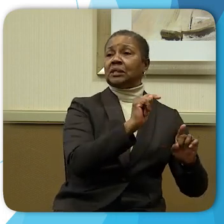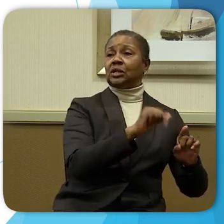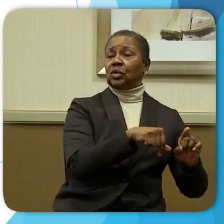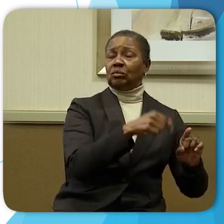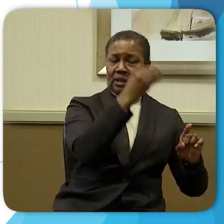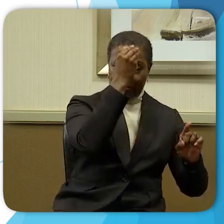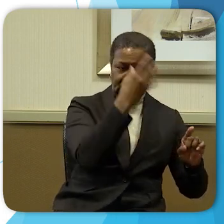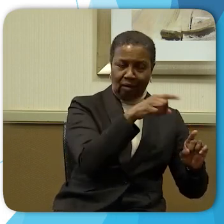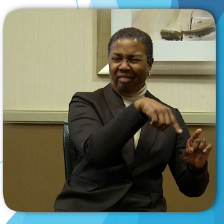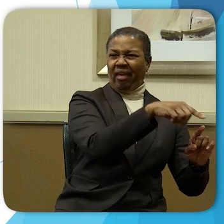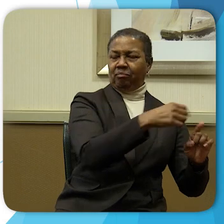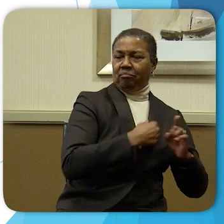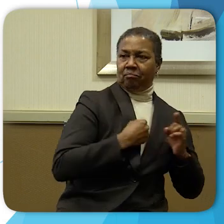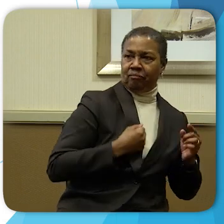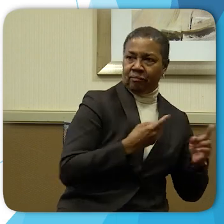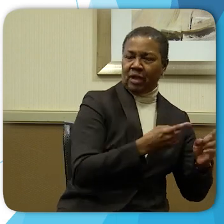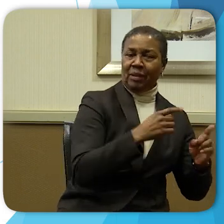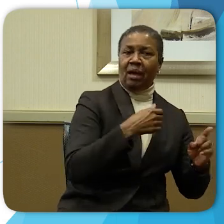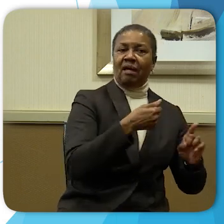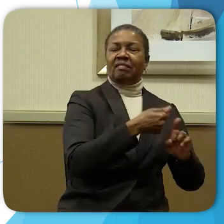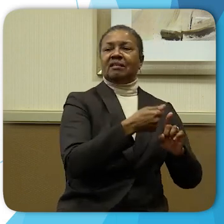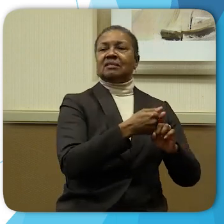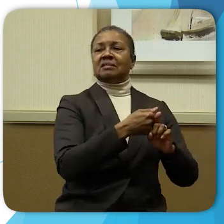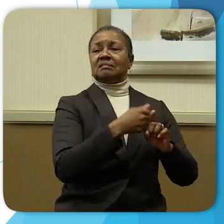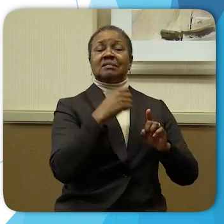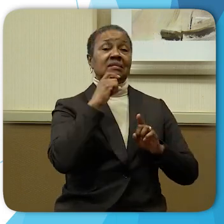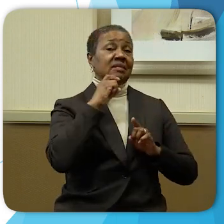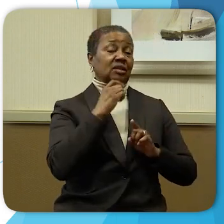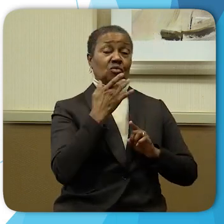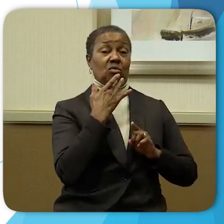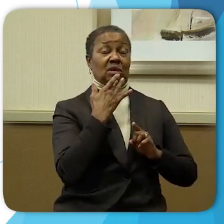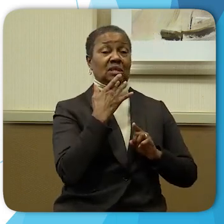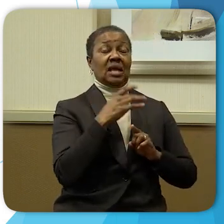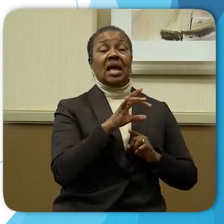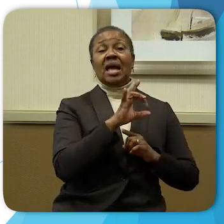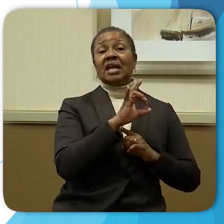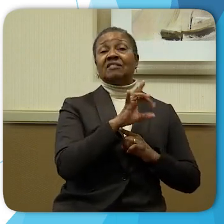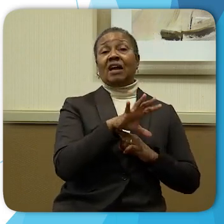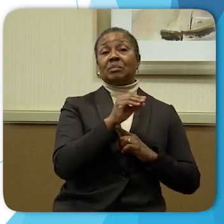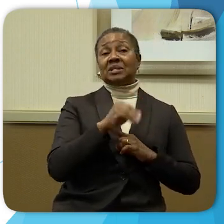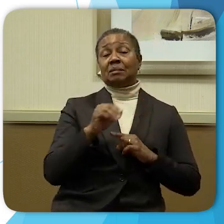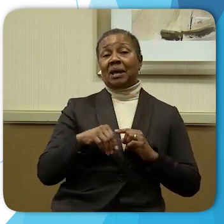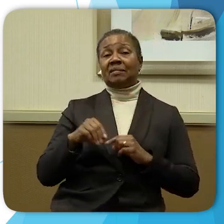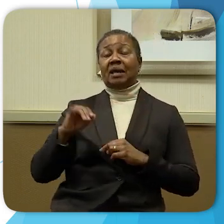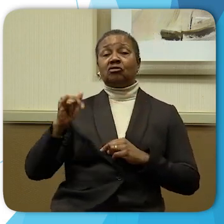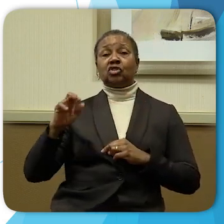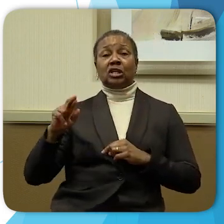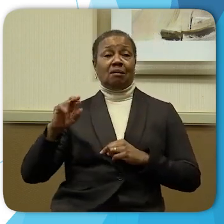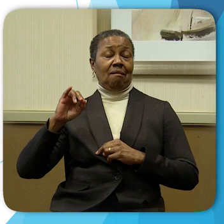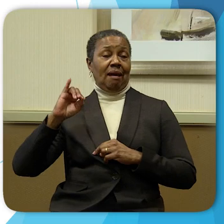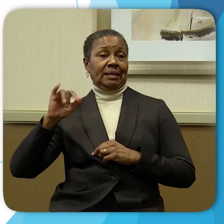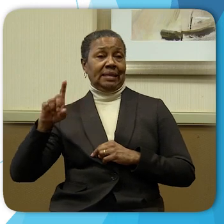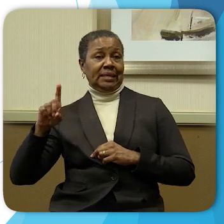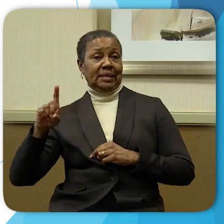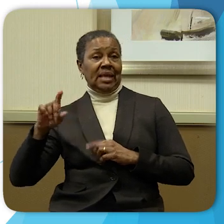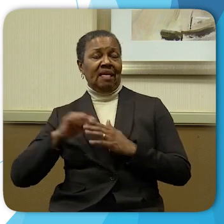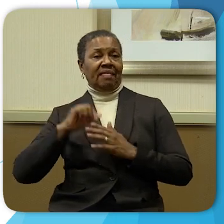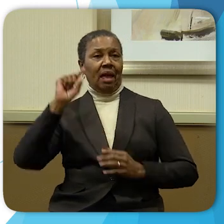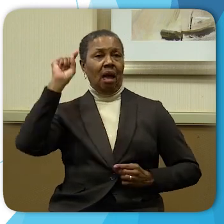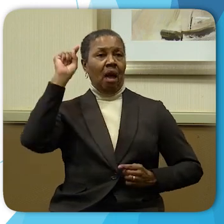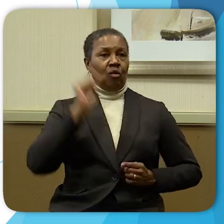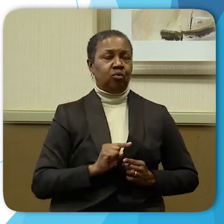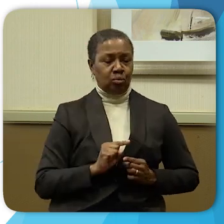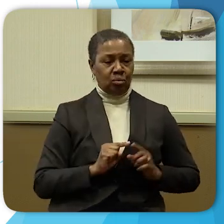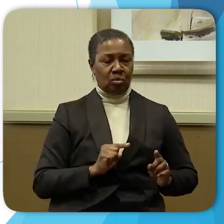them about their sexual orientation, and then 85% about their gender identity. That drops